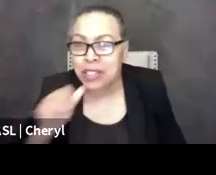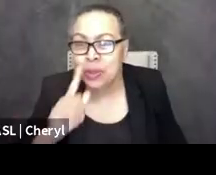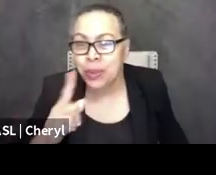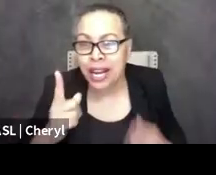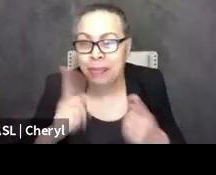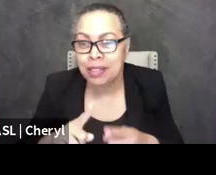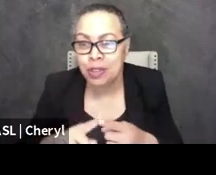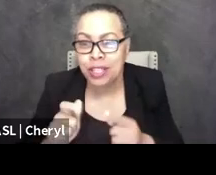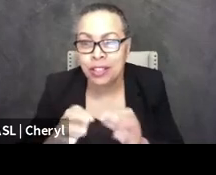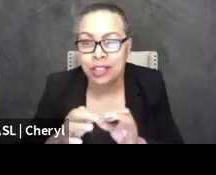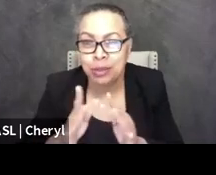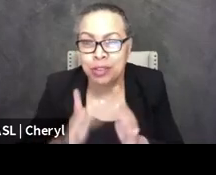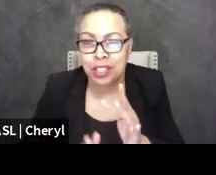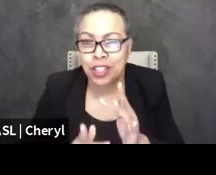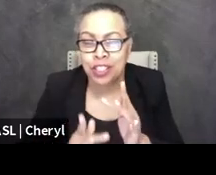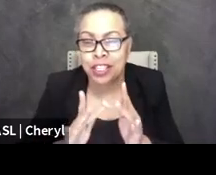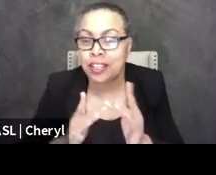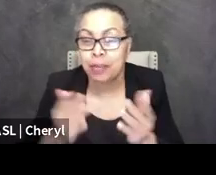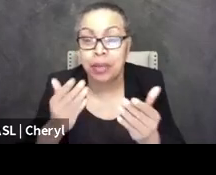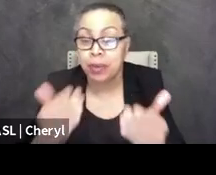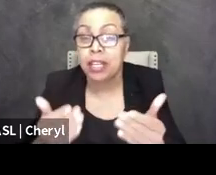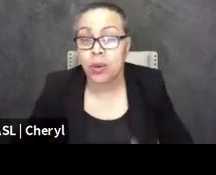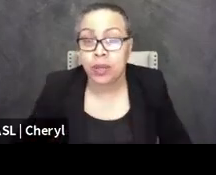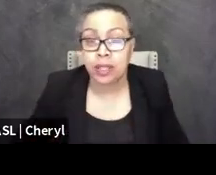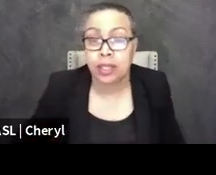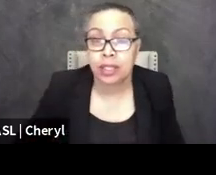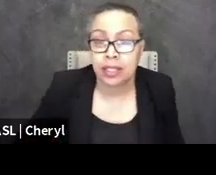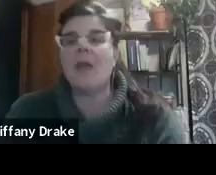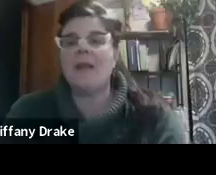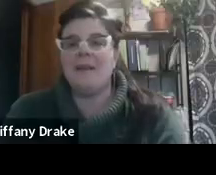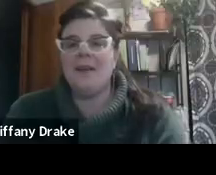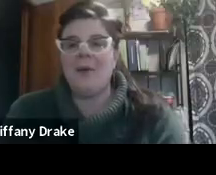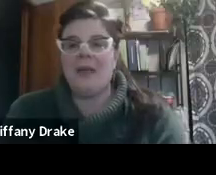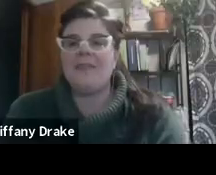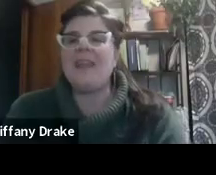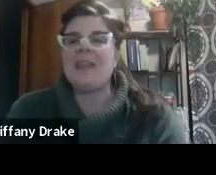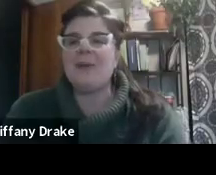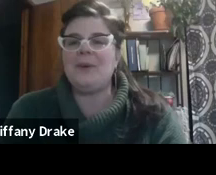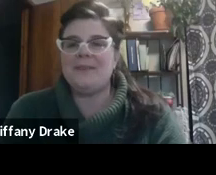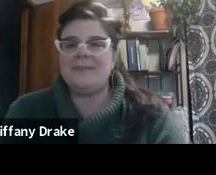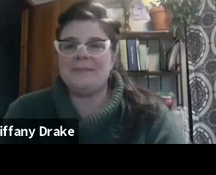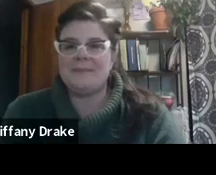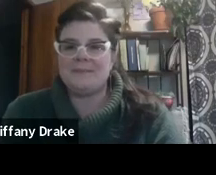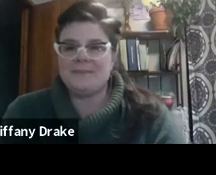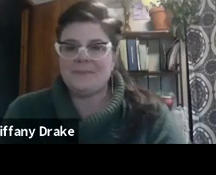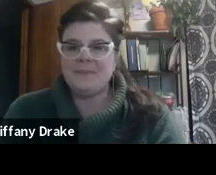Yeah, I'm not sure what happened to the other interpreter. She lost her internet, but we can go on. Okay. Thank you.